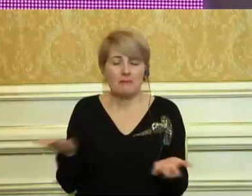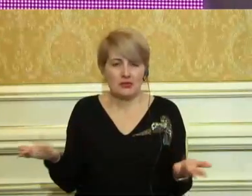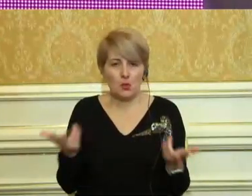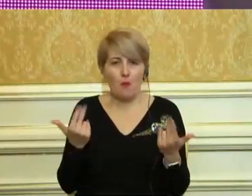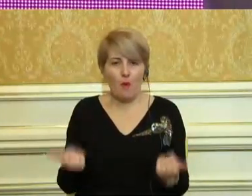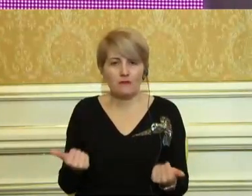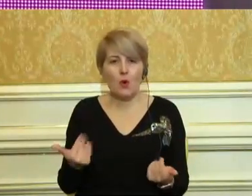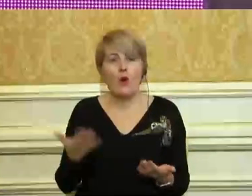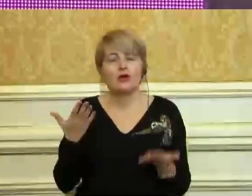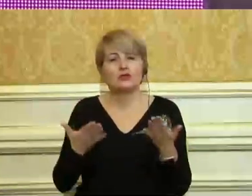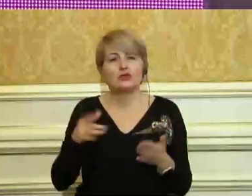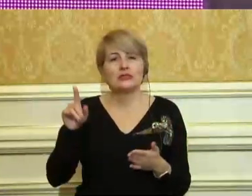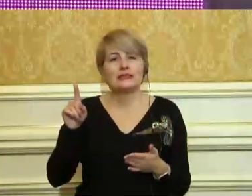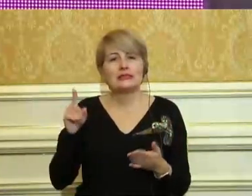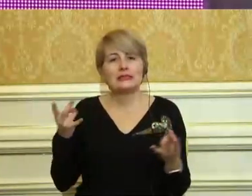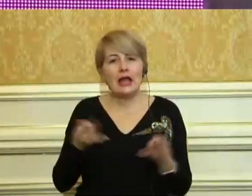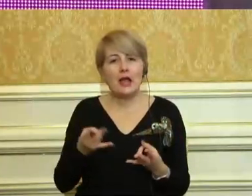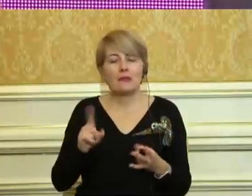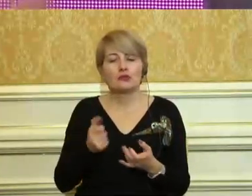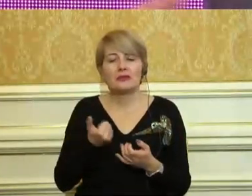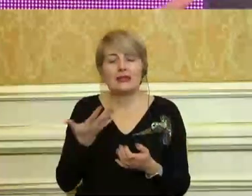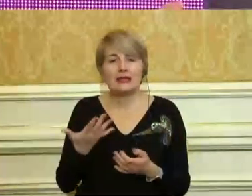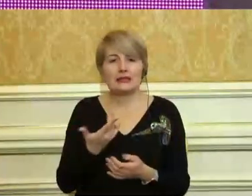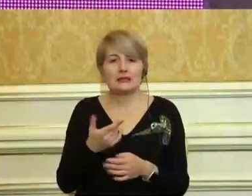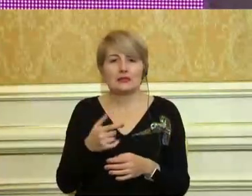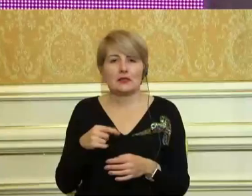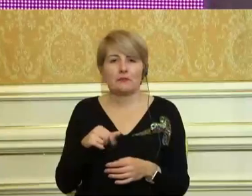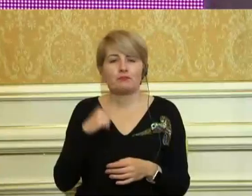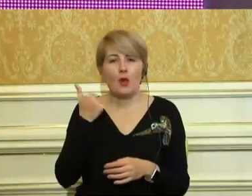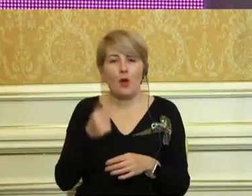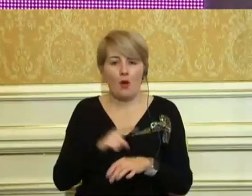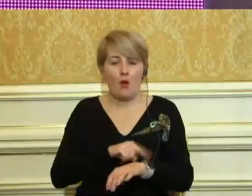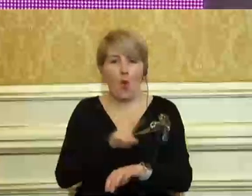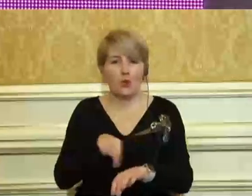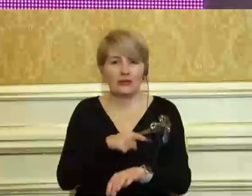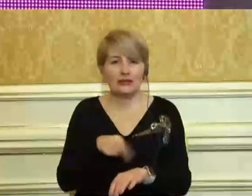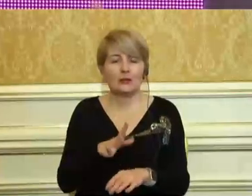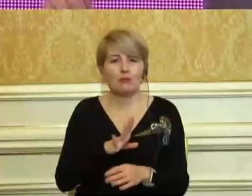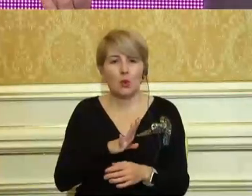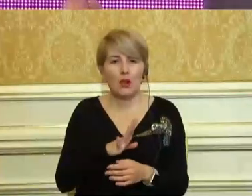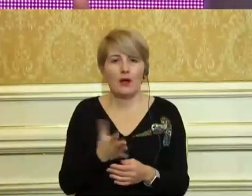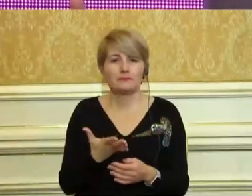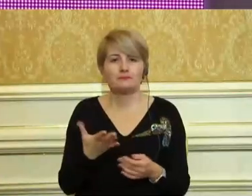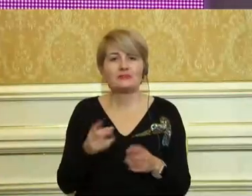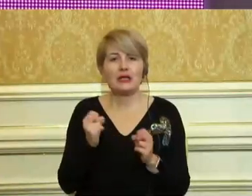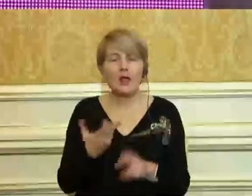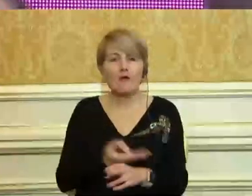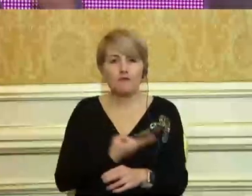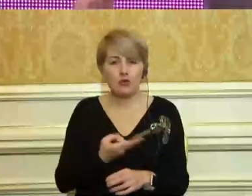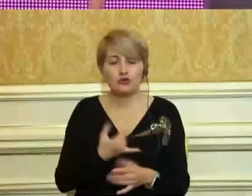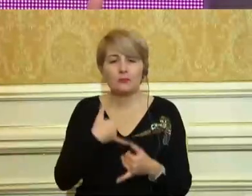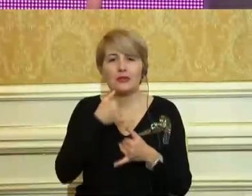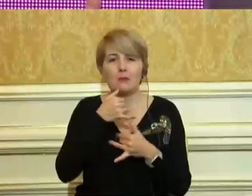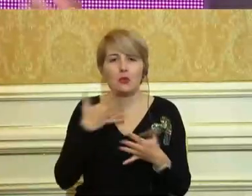important for our teachers to get a higher salary? Yes, definitely, no doubt, yes. But yes, we have to have the same level as,